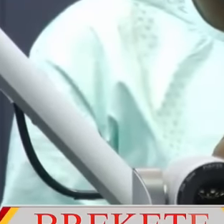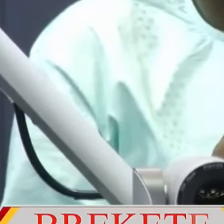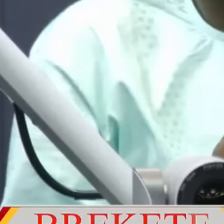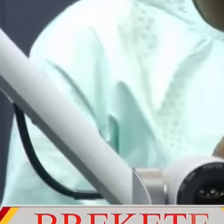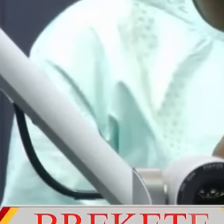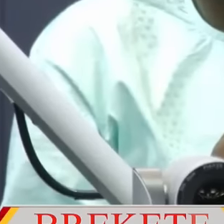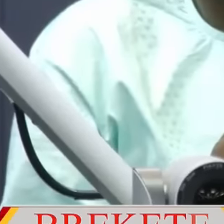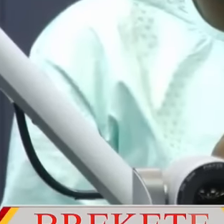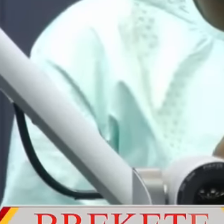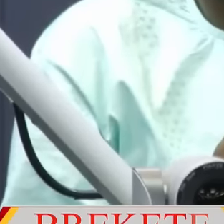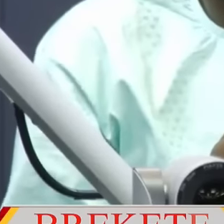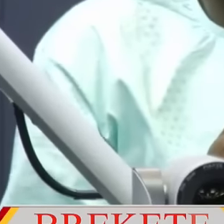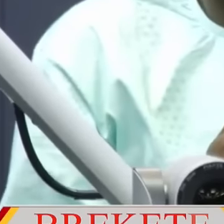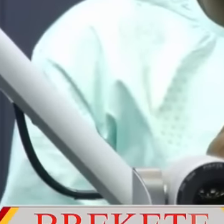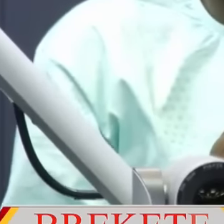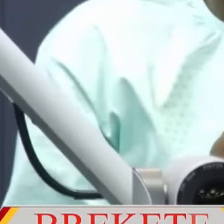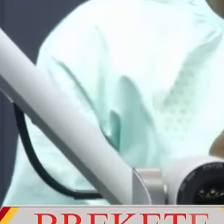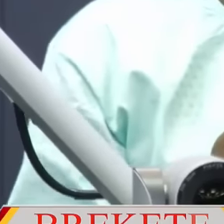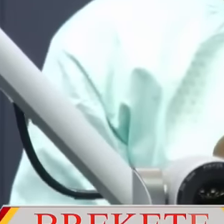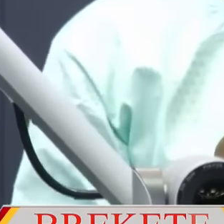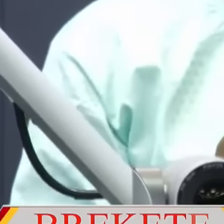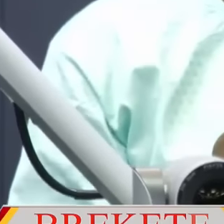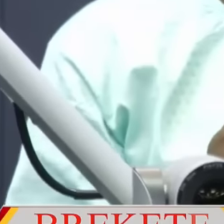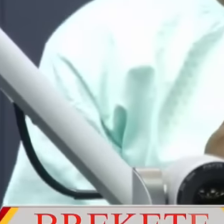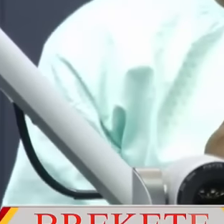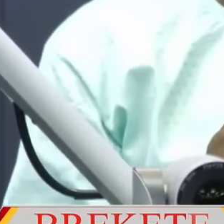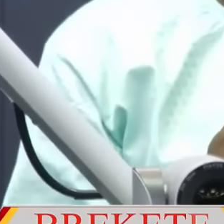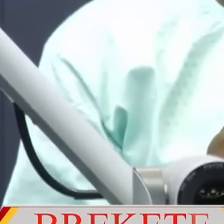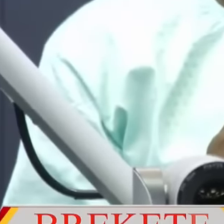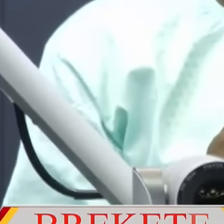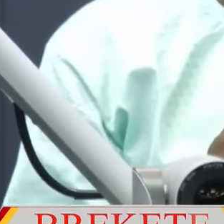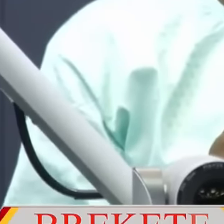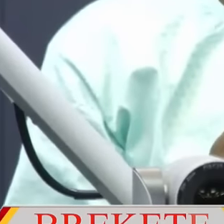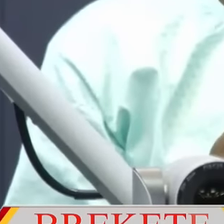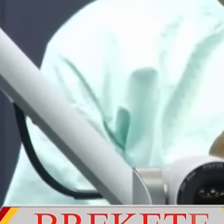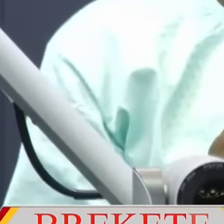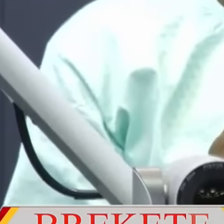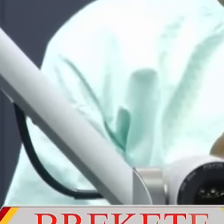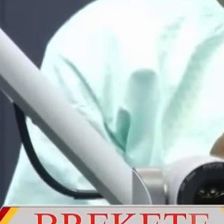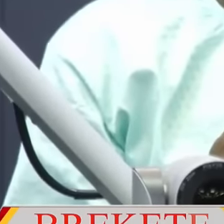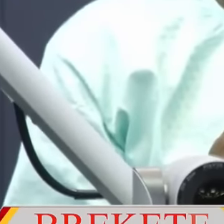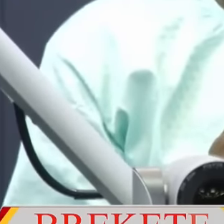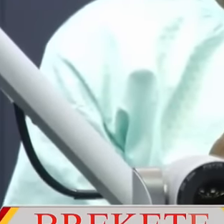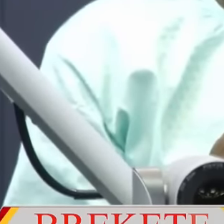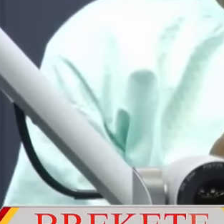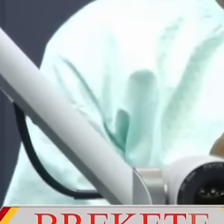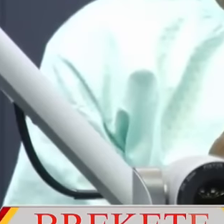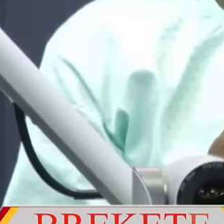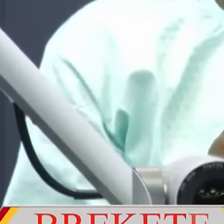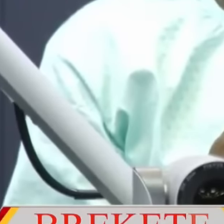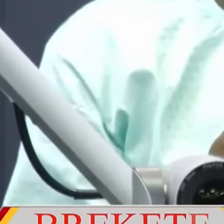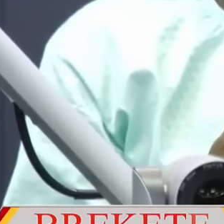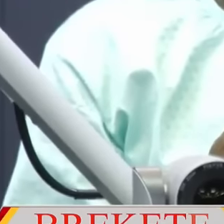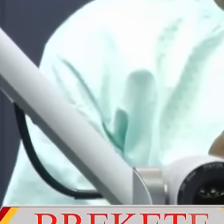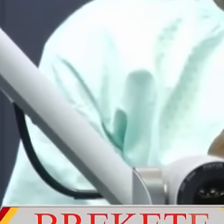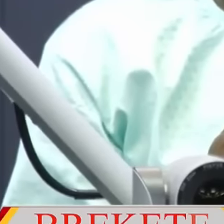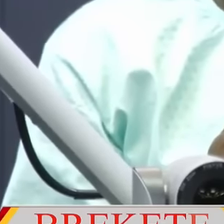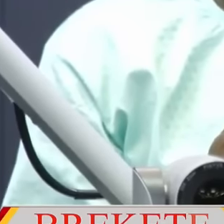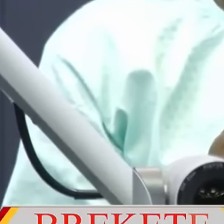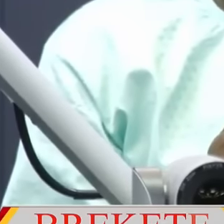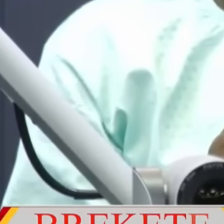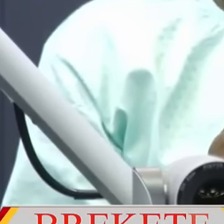sai na ce ya wace ce ke da shanun suka ce mini wata bayan Allah ce ta gidan kan kwayo ba ita ce wanke sai na je